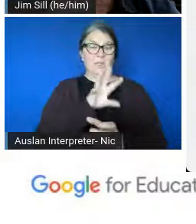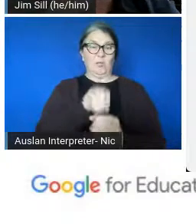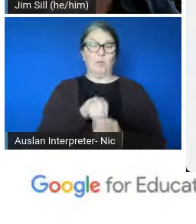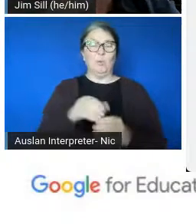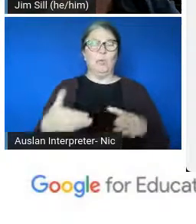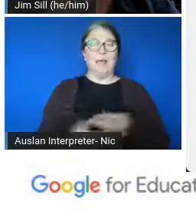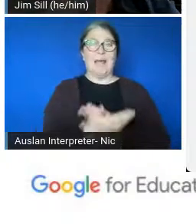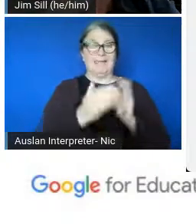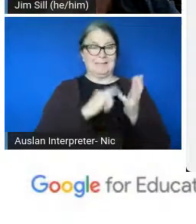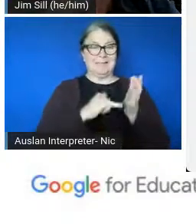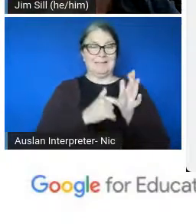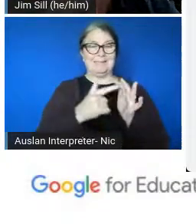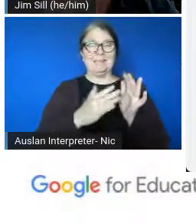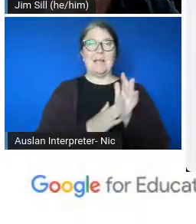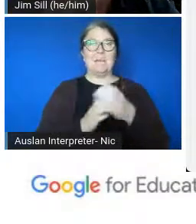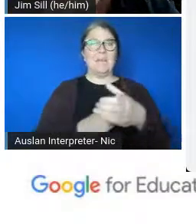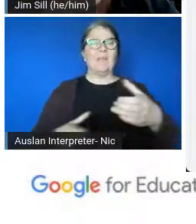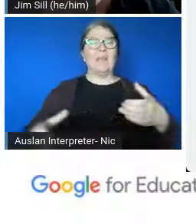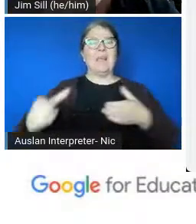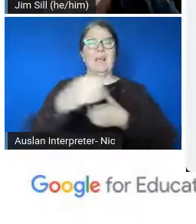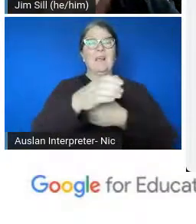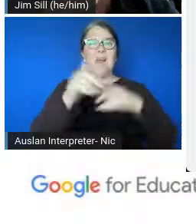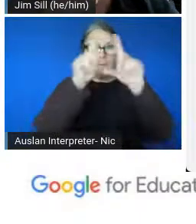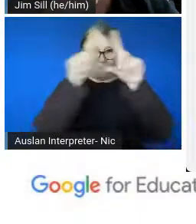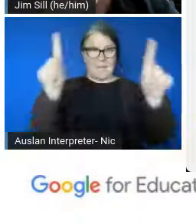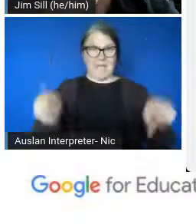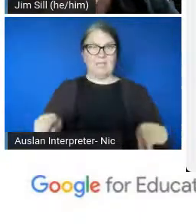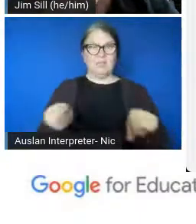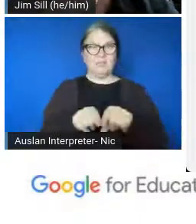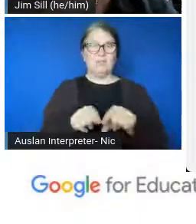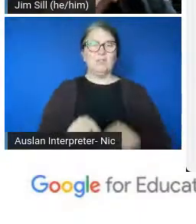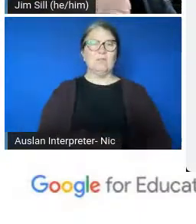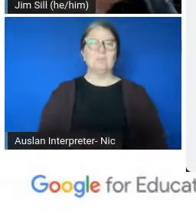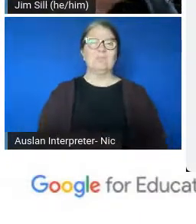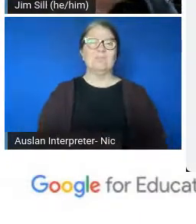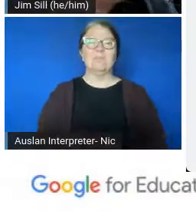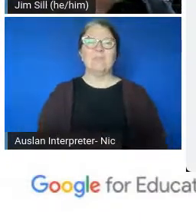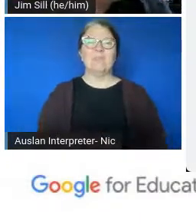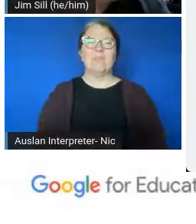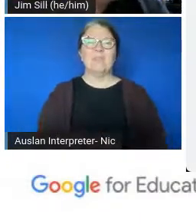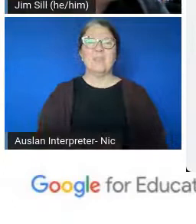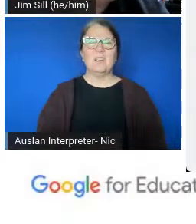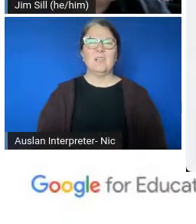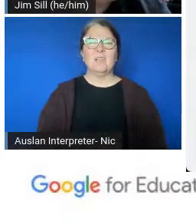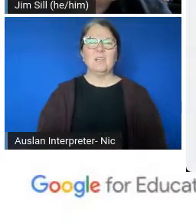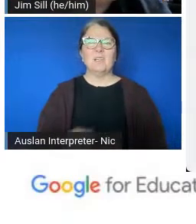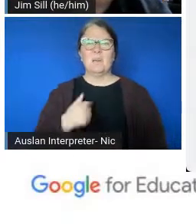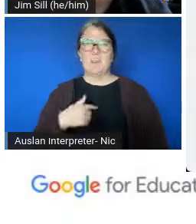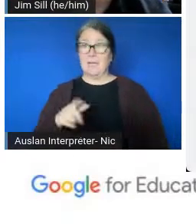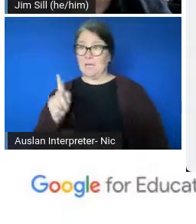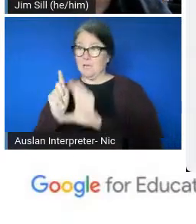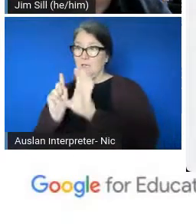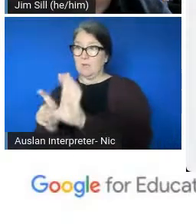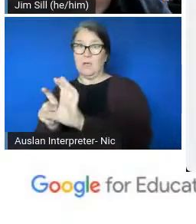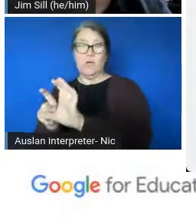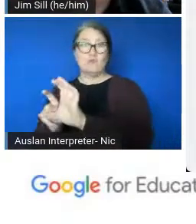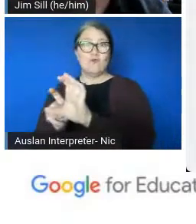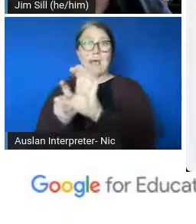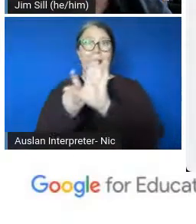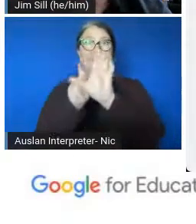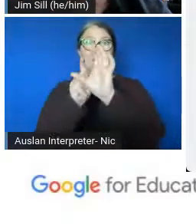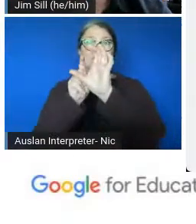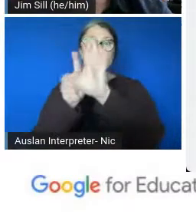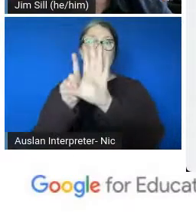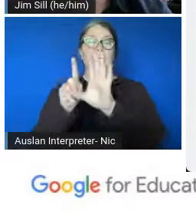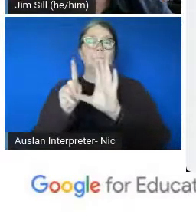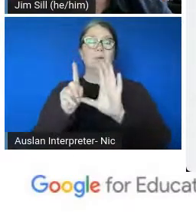You've also got the opportunities to link it underneath. So you can see I just dragged and dropped that on home, and that little arrow popped up. So